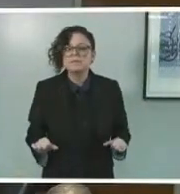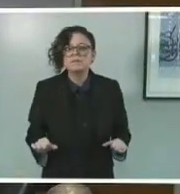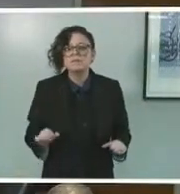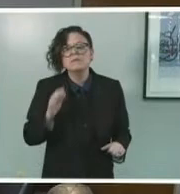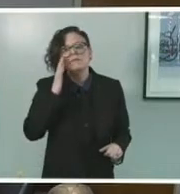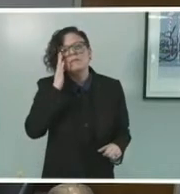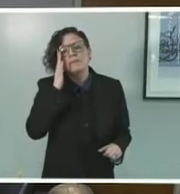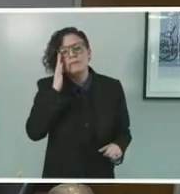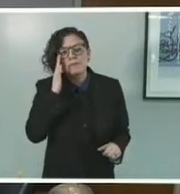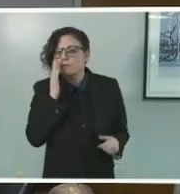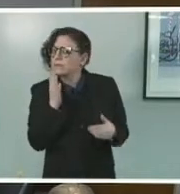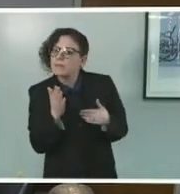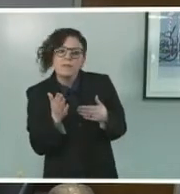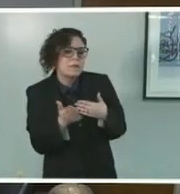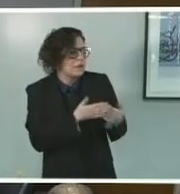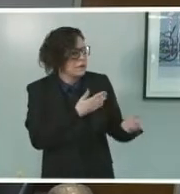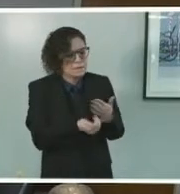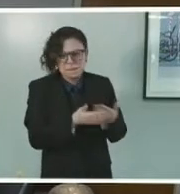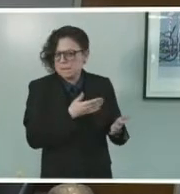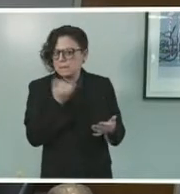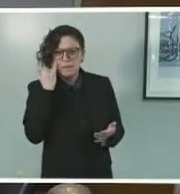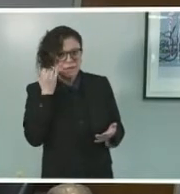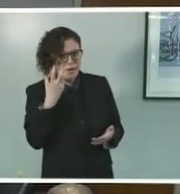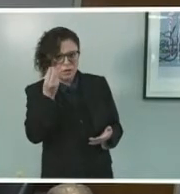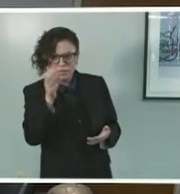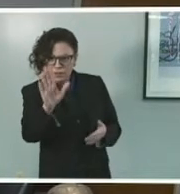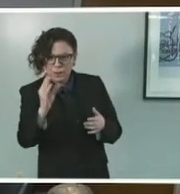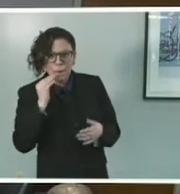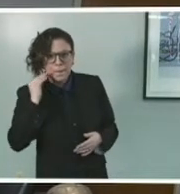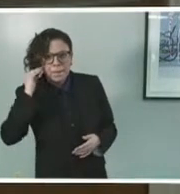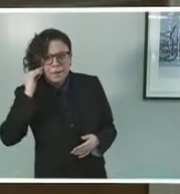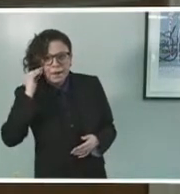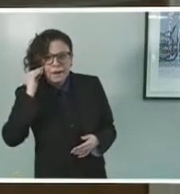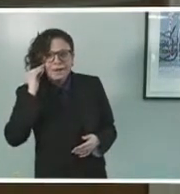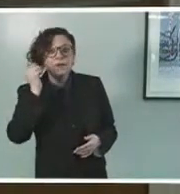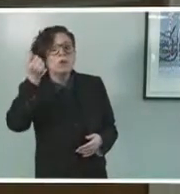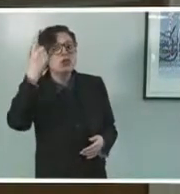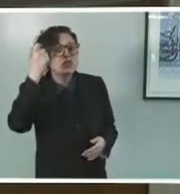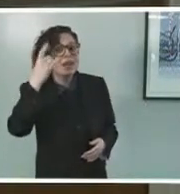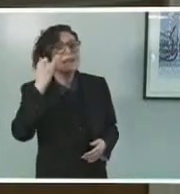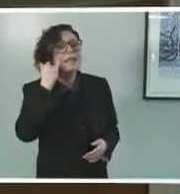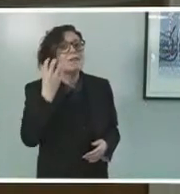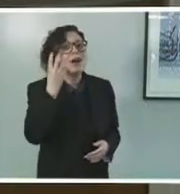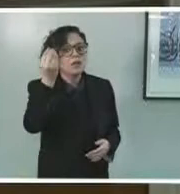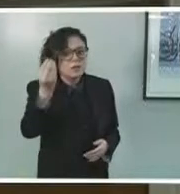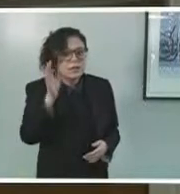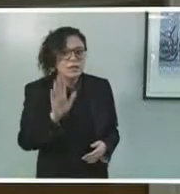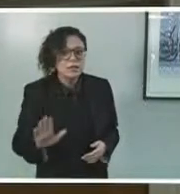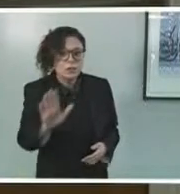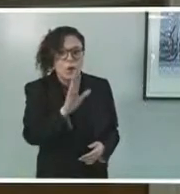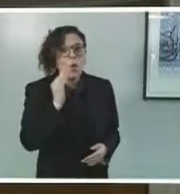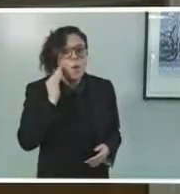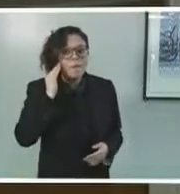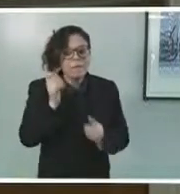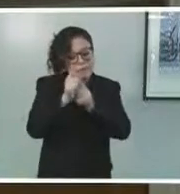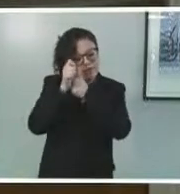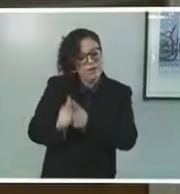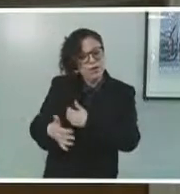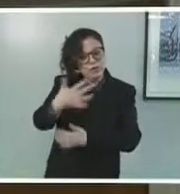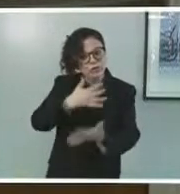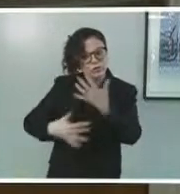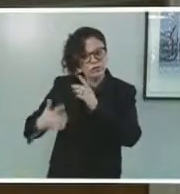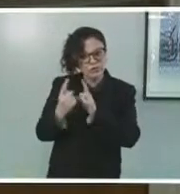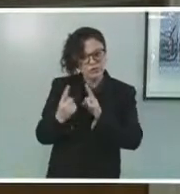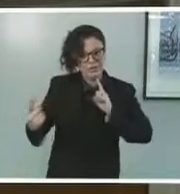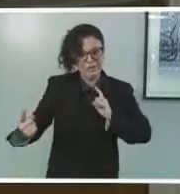irrespective of whether that's outside your home. Now, if it's outside your home, it must include the social distancing requirements. And